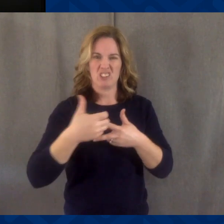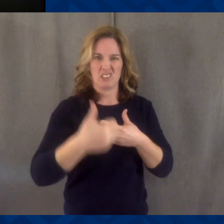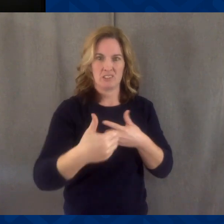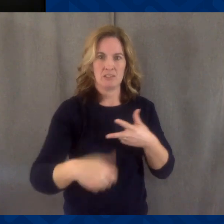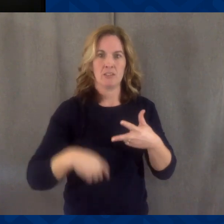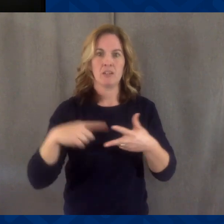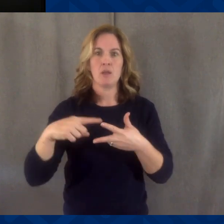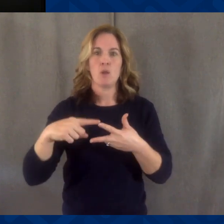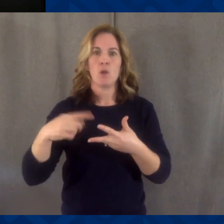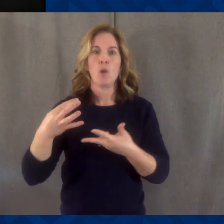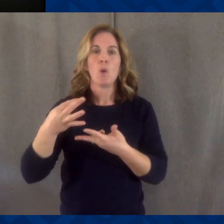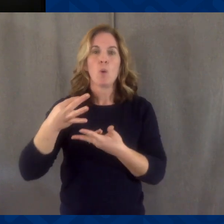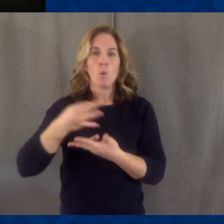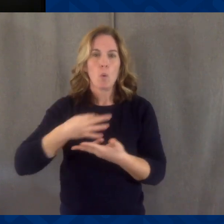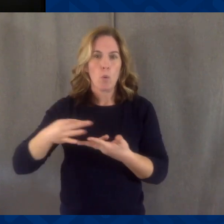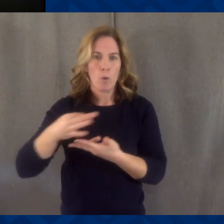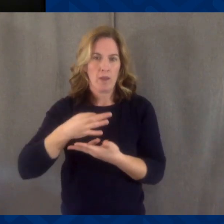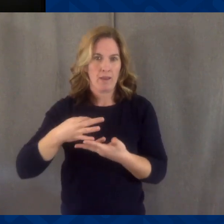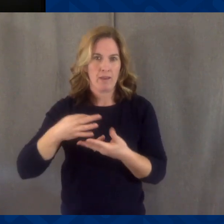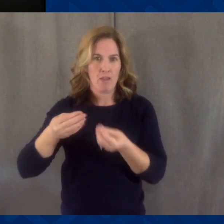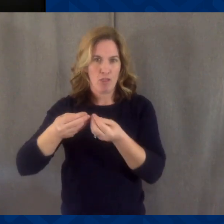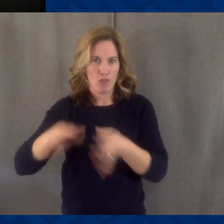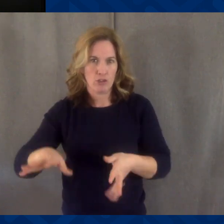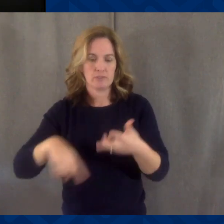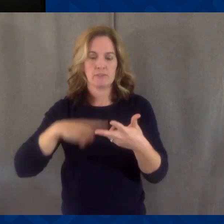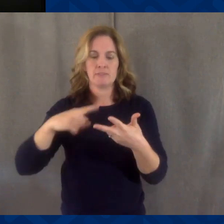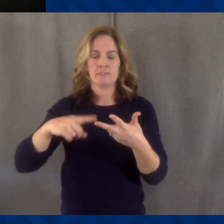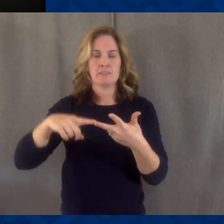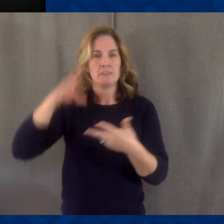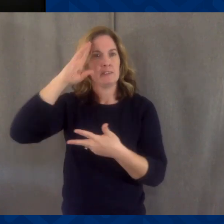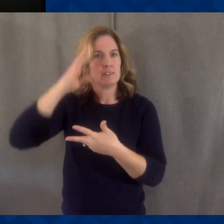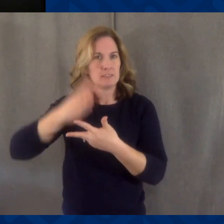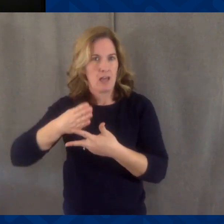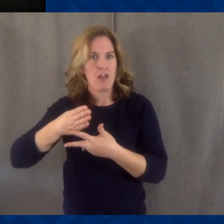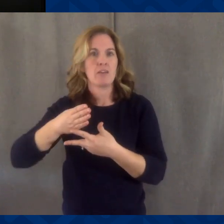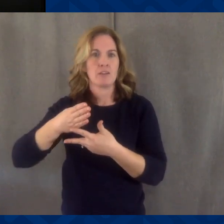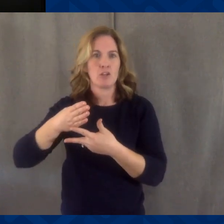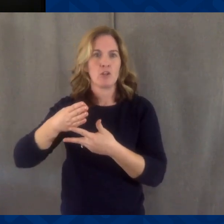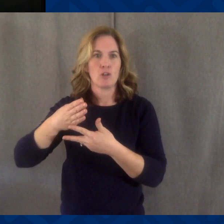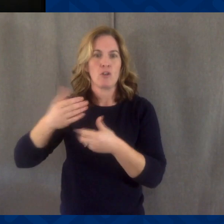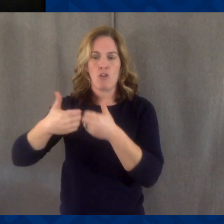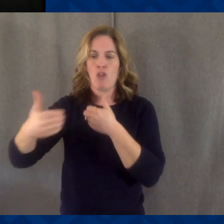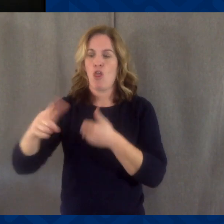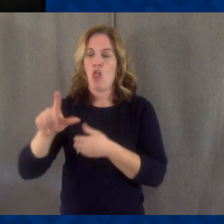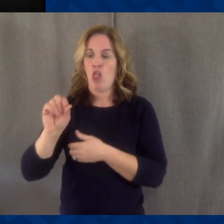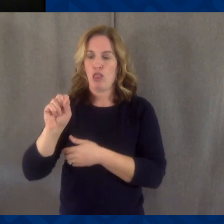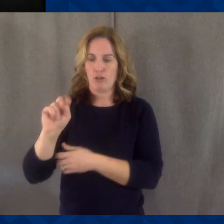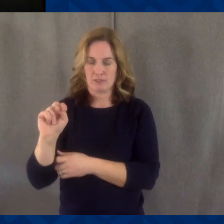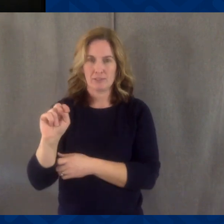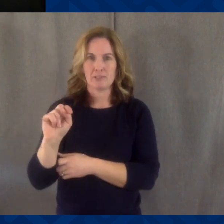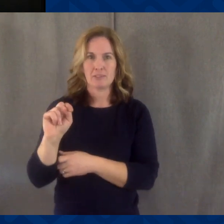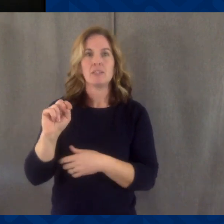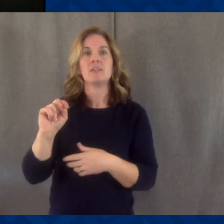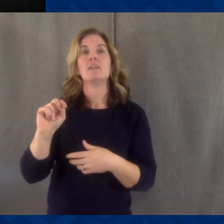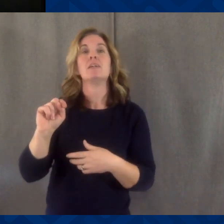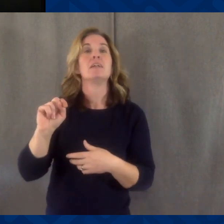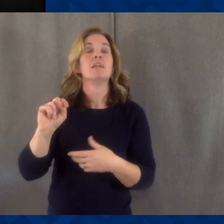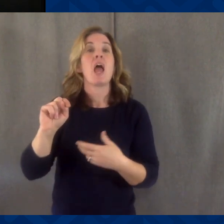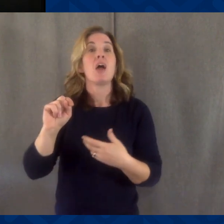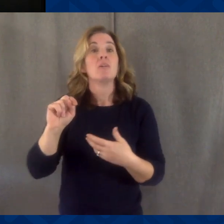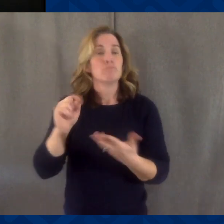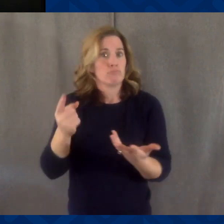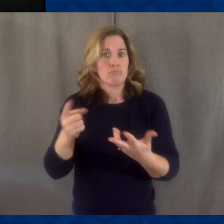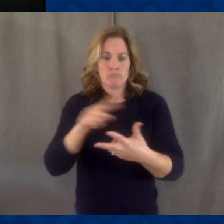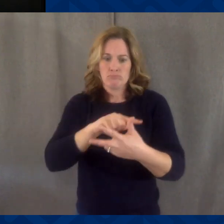first thing I want you to notice about all three of these parables is Jesus doesn't deny the fact that these things are lost. They're lost as lost